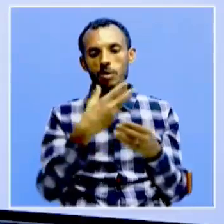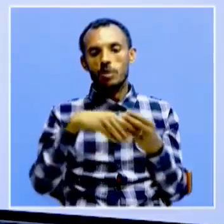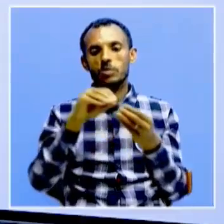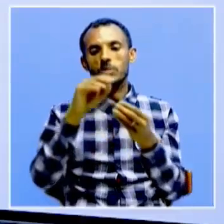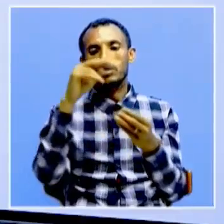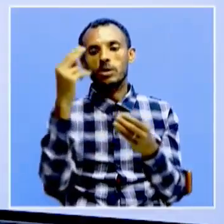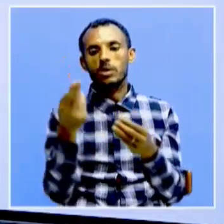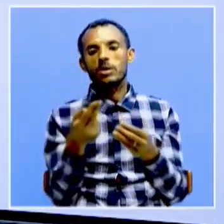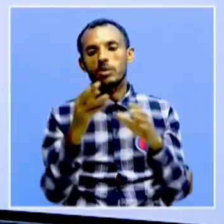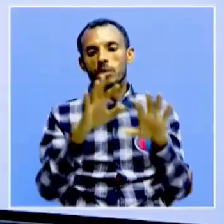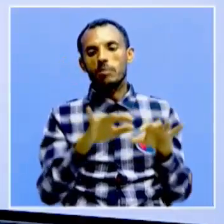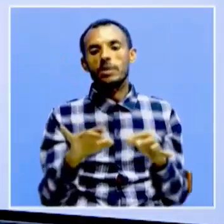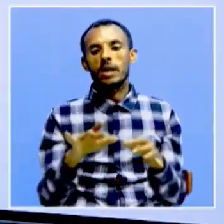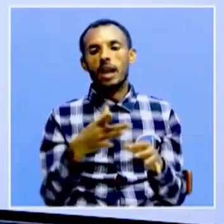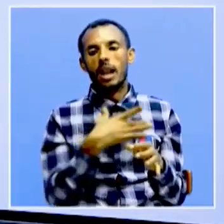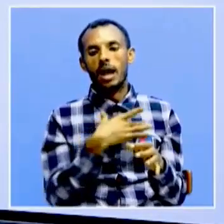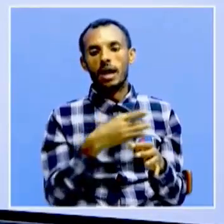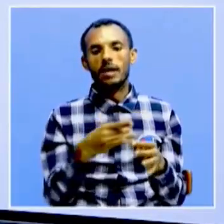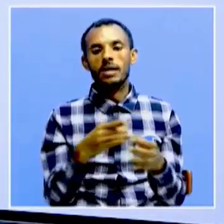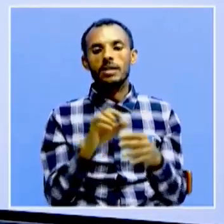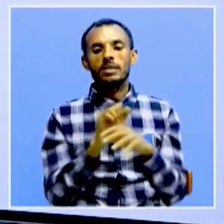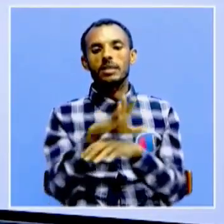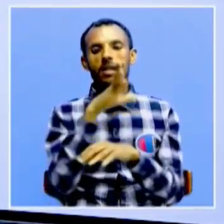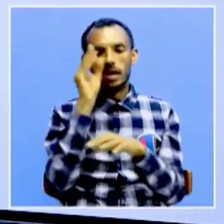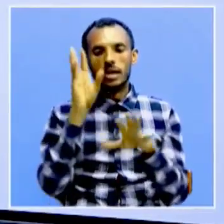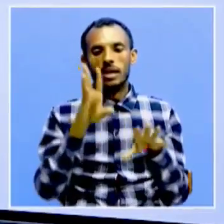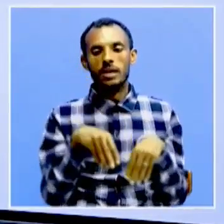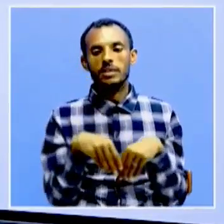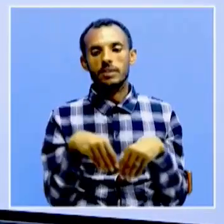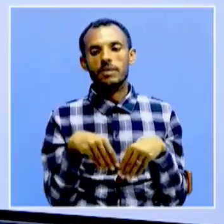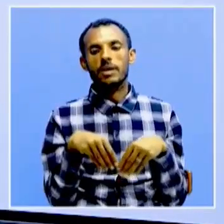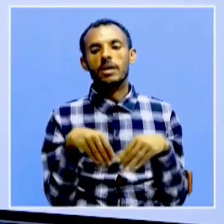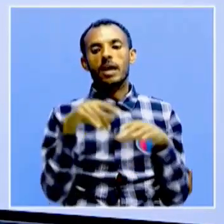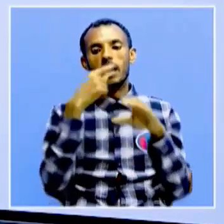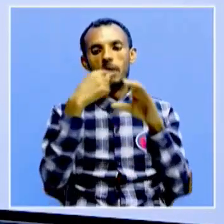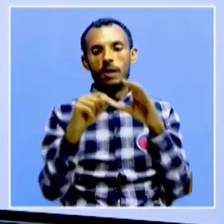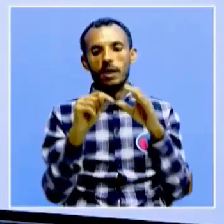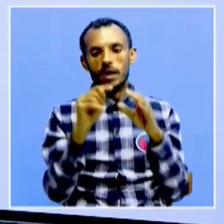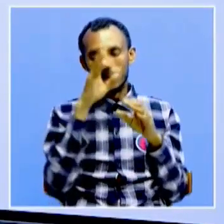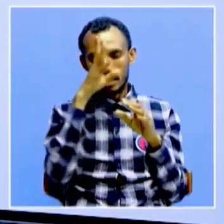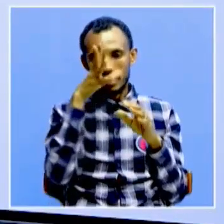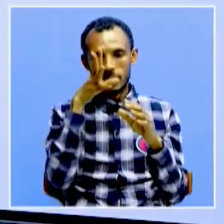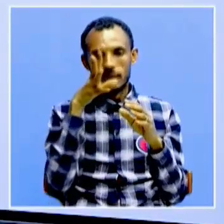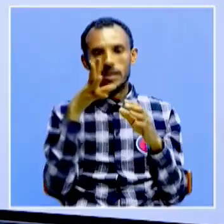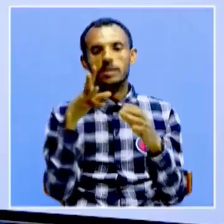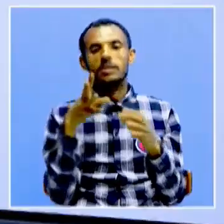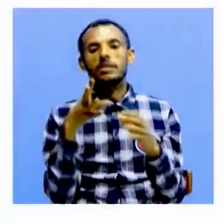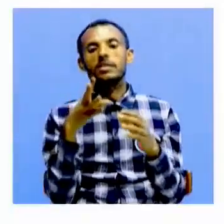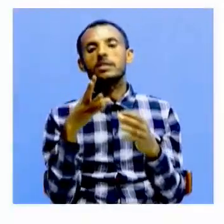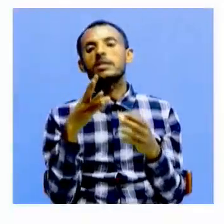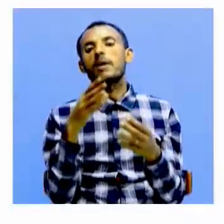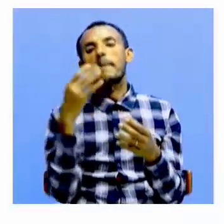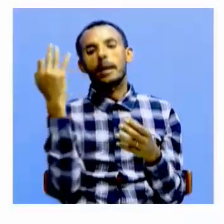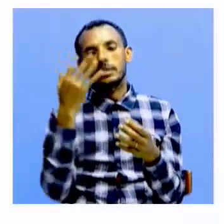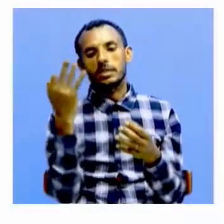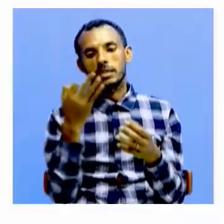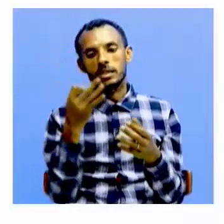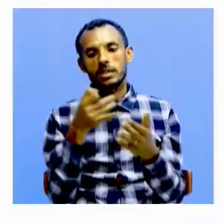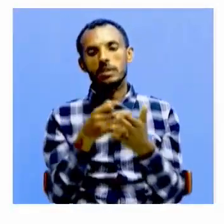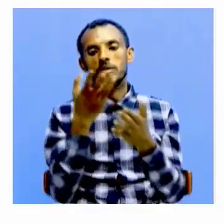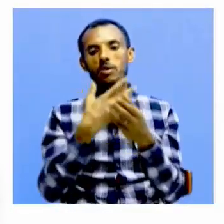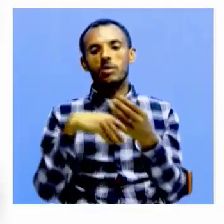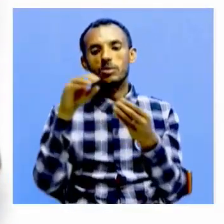computers for works like sending and receiving emails. Creating presentation is also